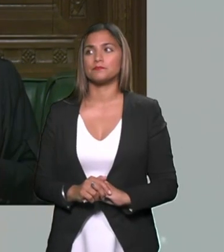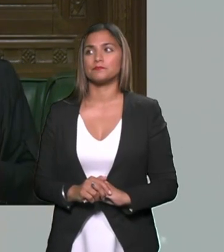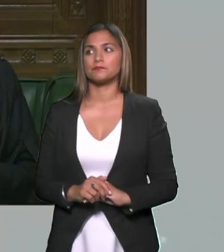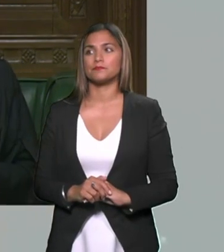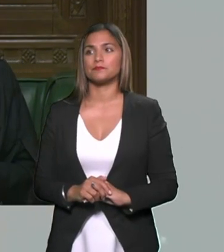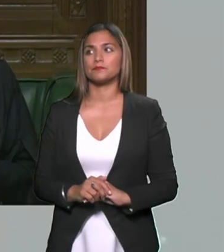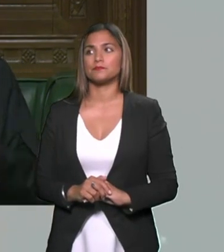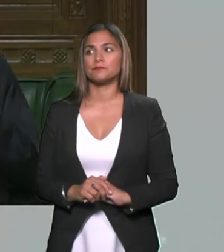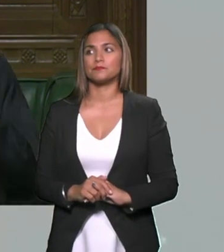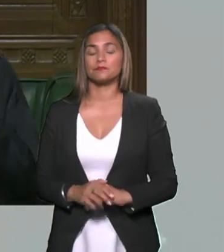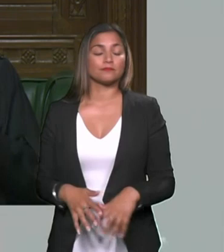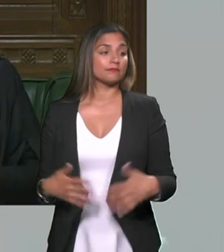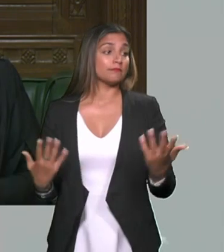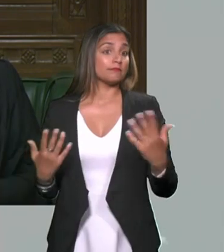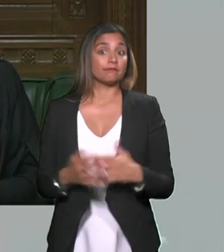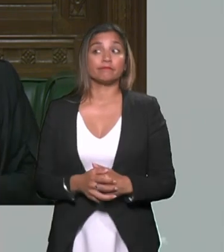what once? Get him out.